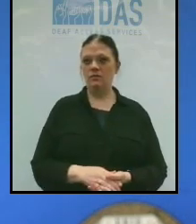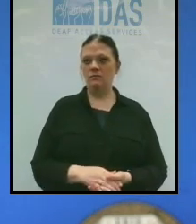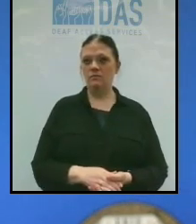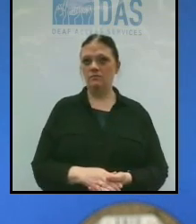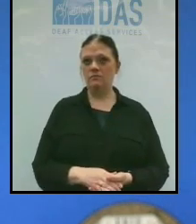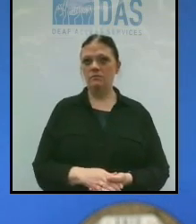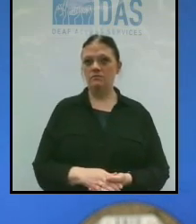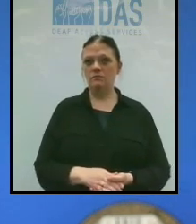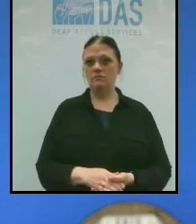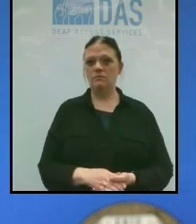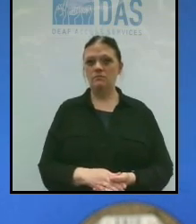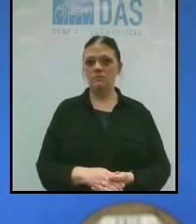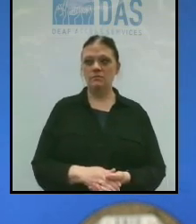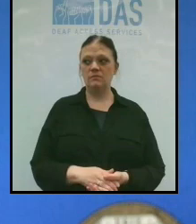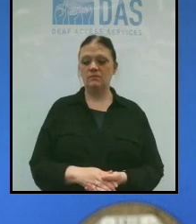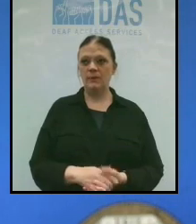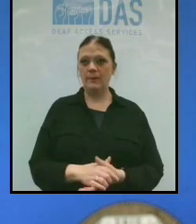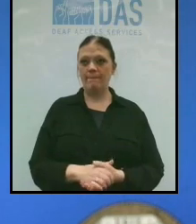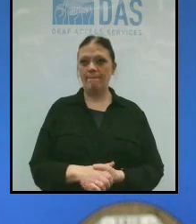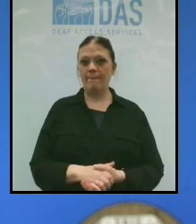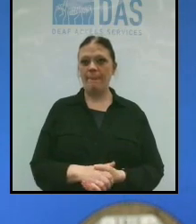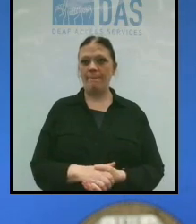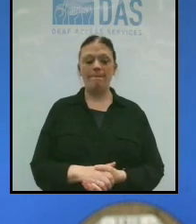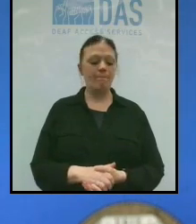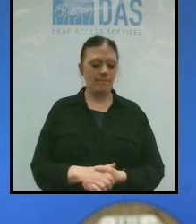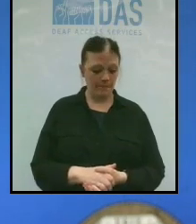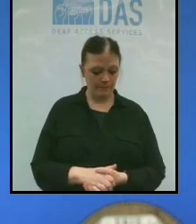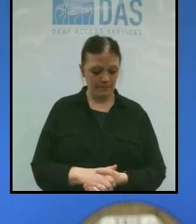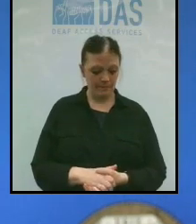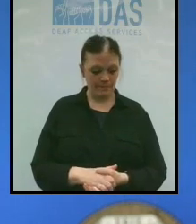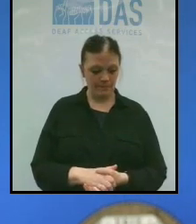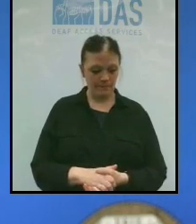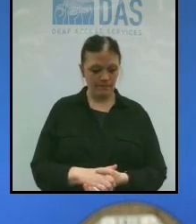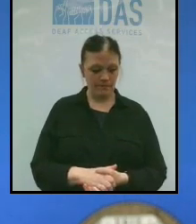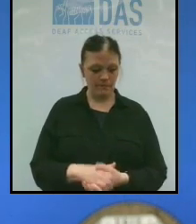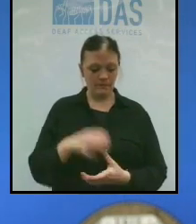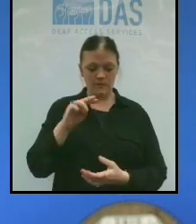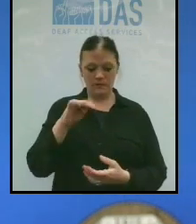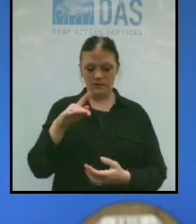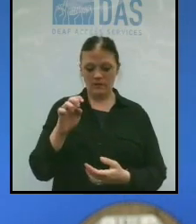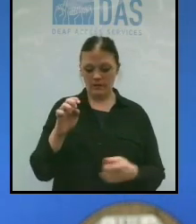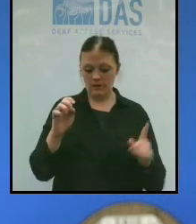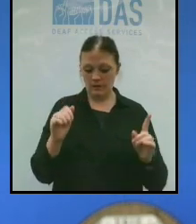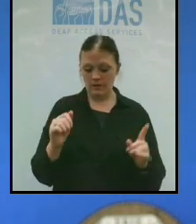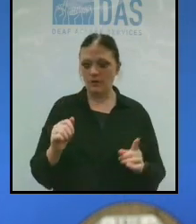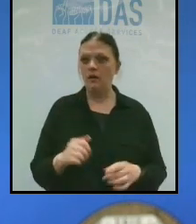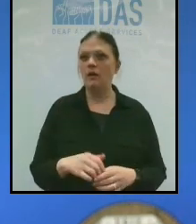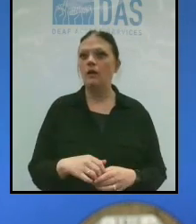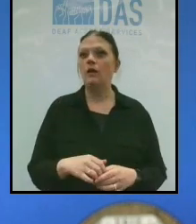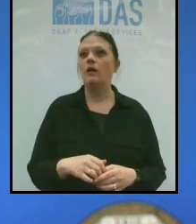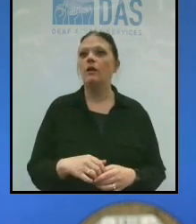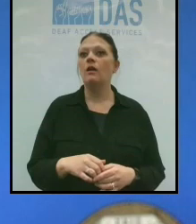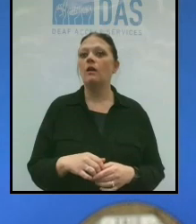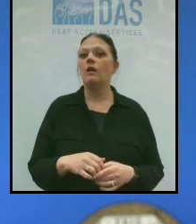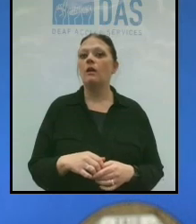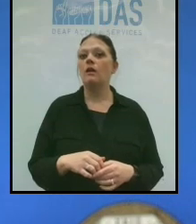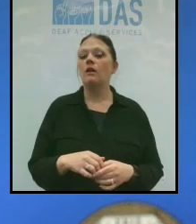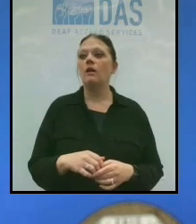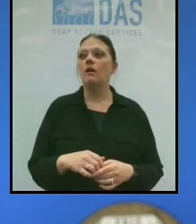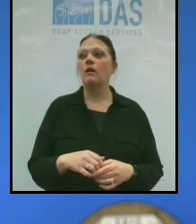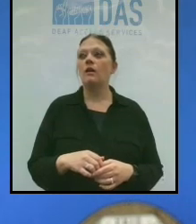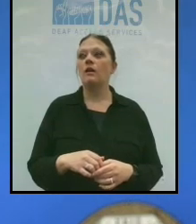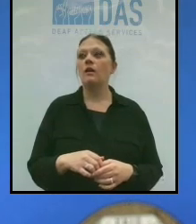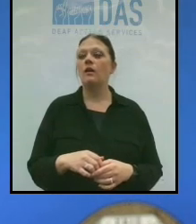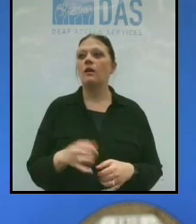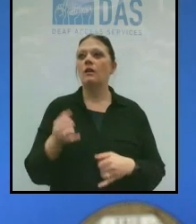in? So Mike Baggerman. Hey, Mark. Mike Baggerman here. The last hospitalization data that